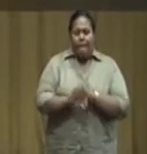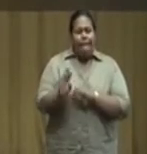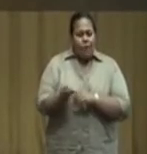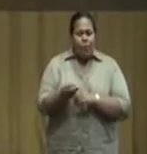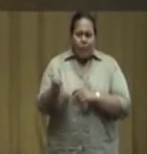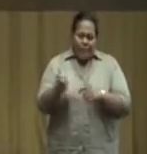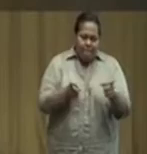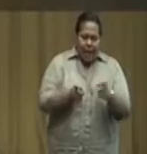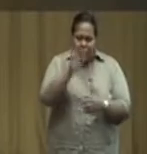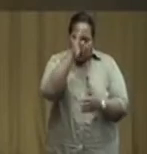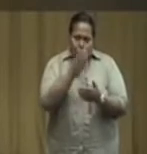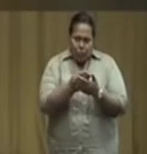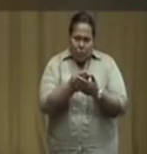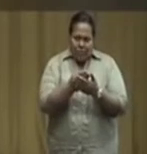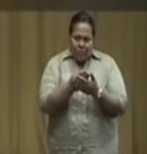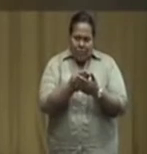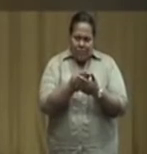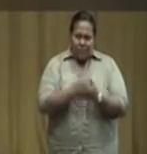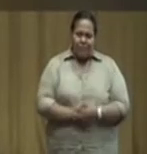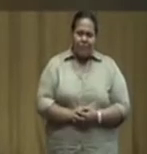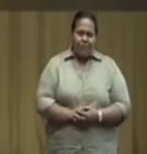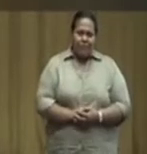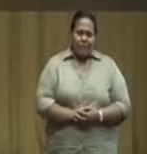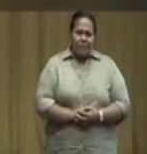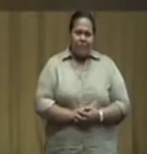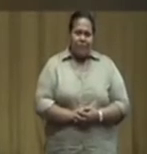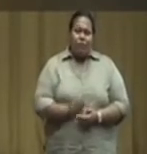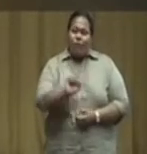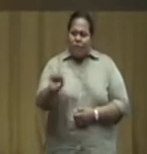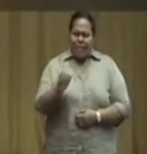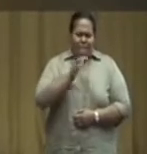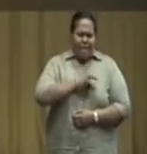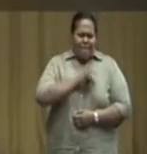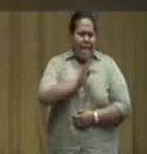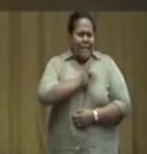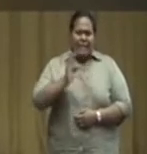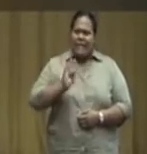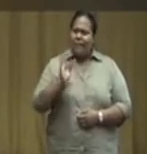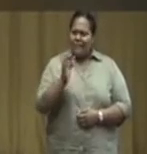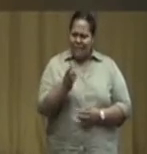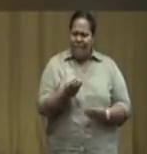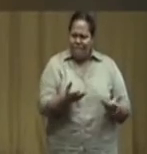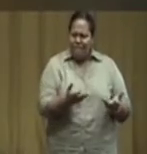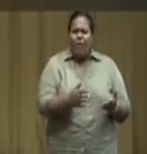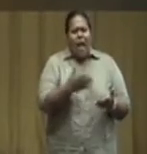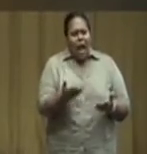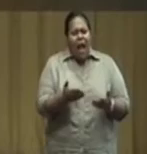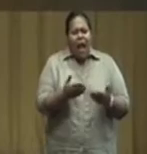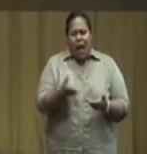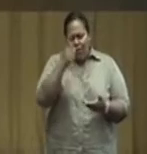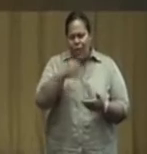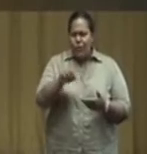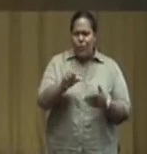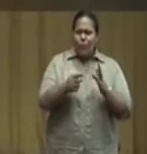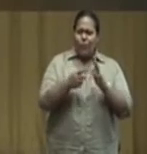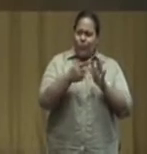the student perspective and the staff perspective, and from that it gives us a better picture and steer as to what we can do in this whole area